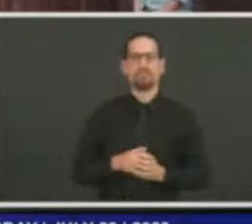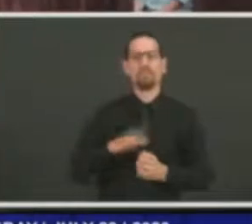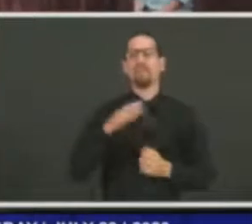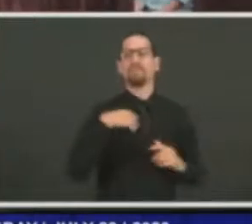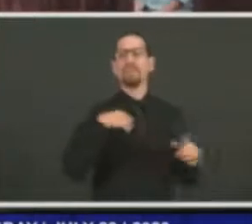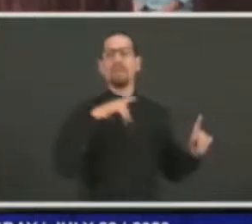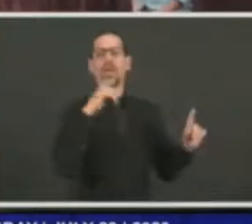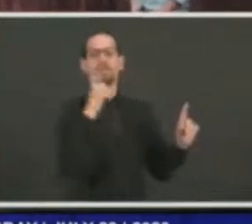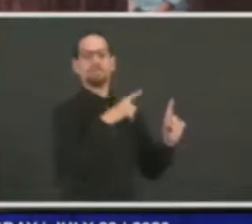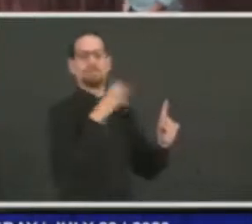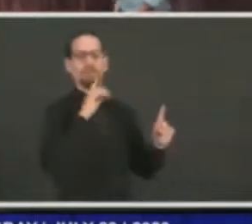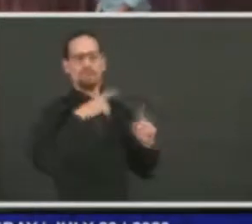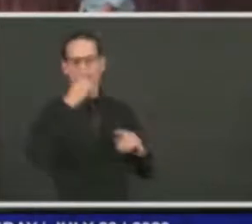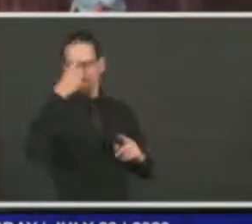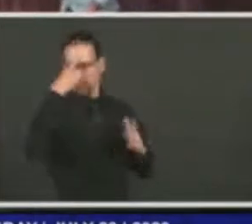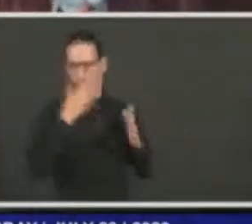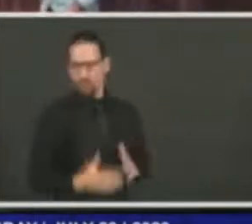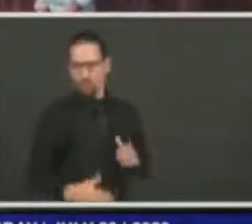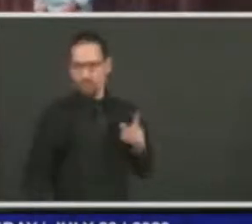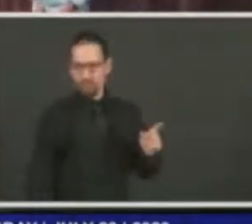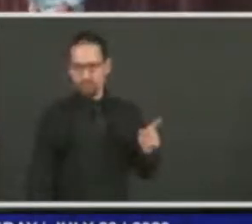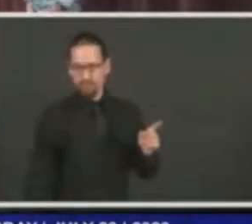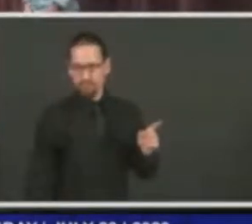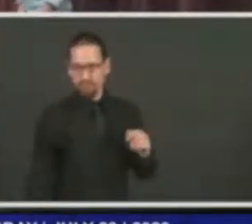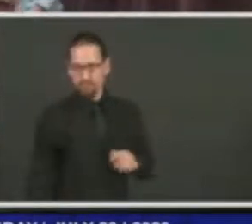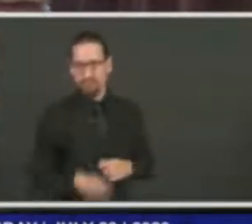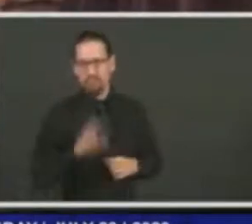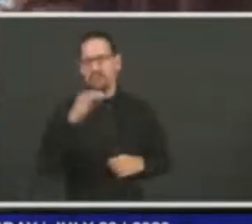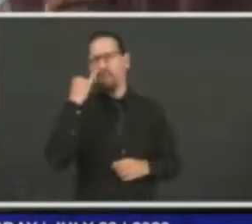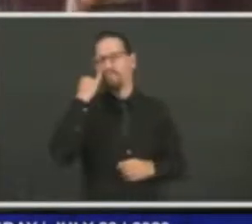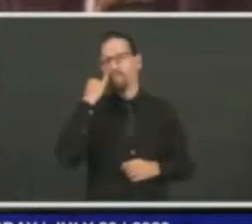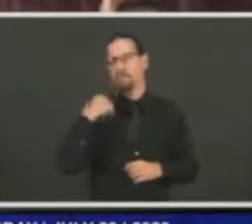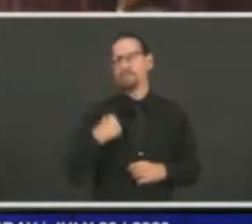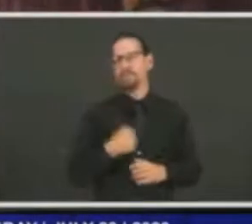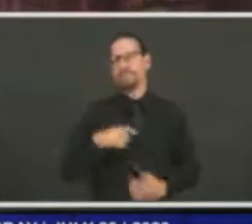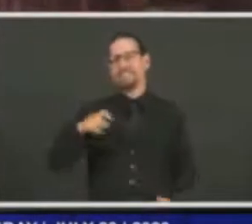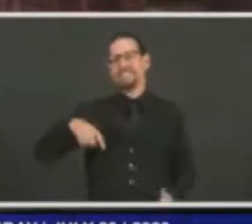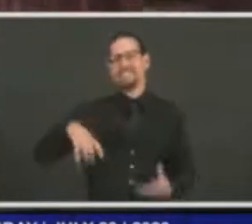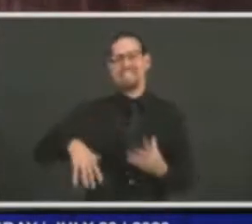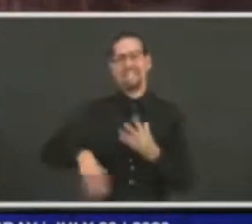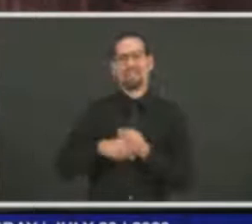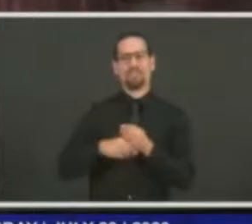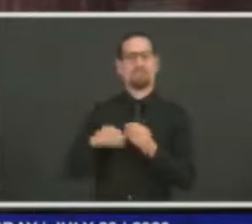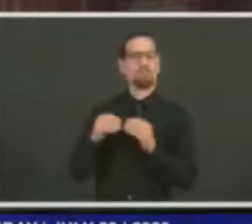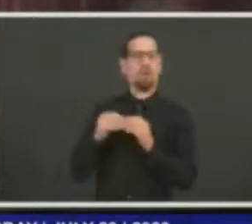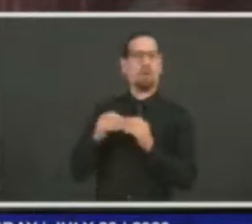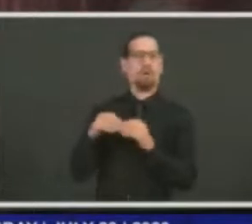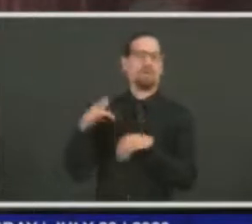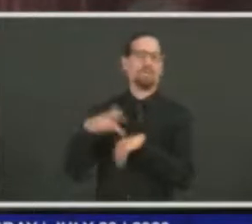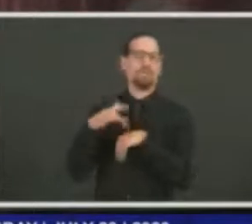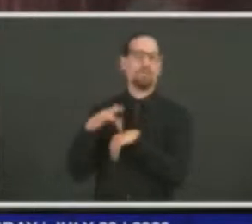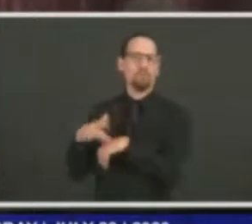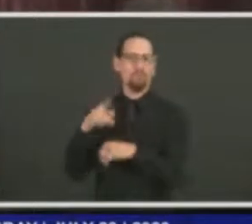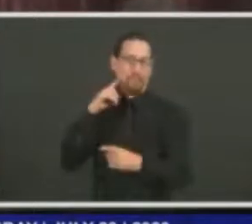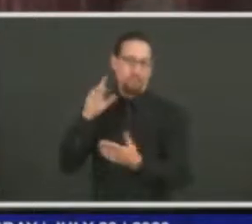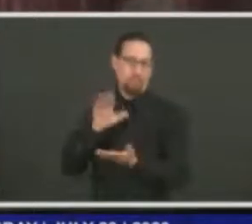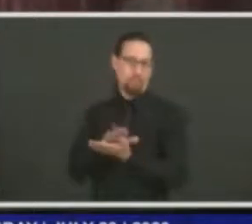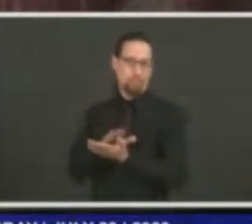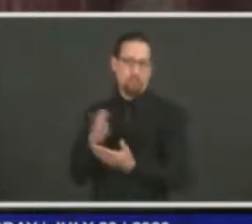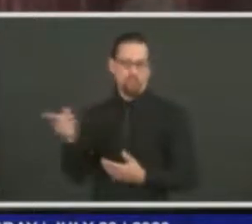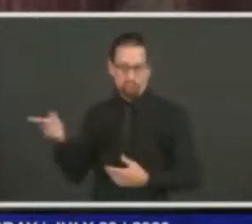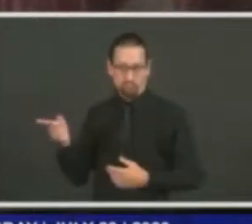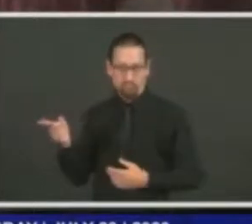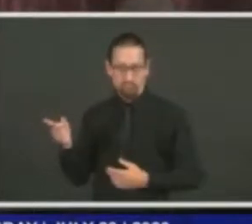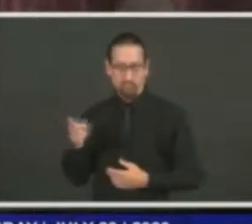which is if we do need to have additional resources that are provided to schools, is there money